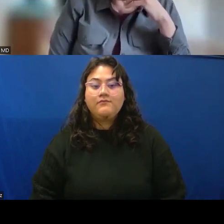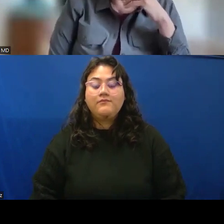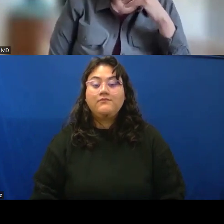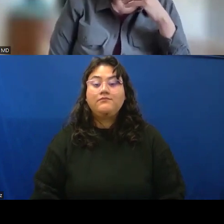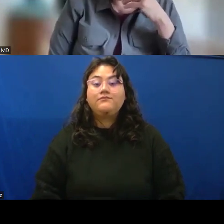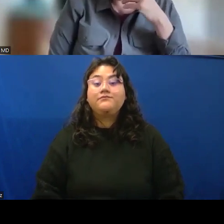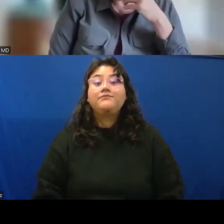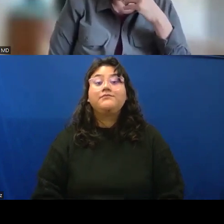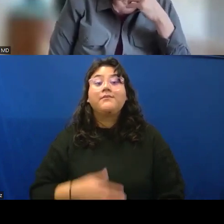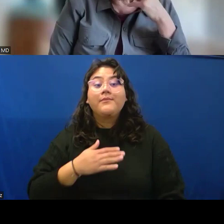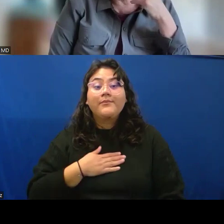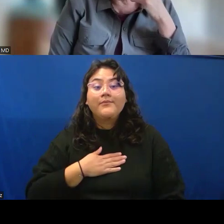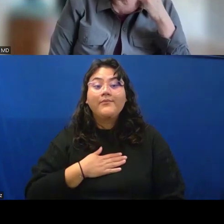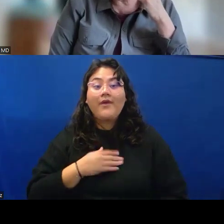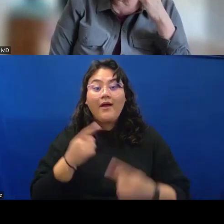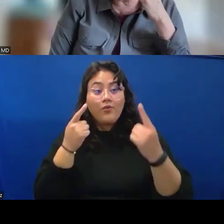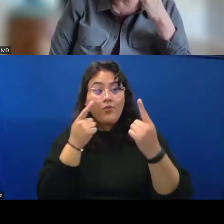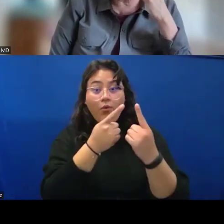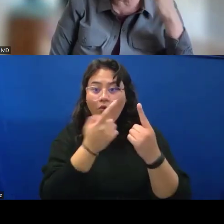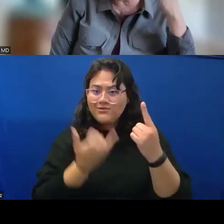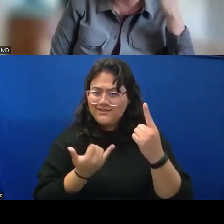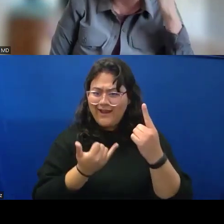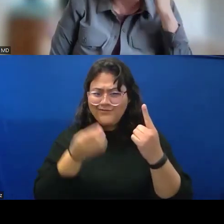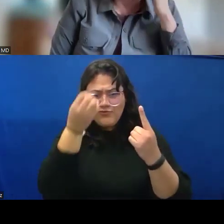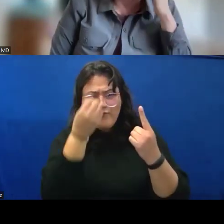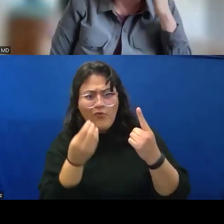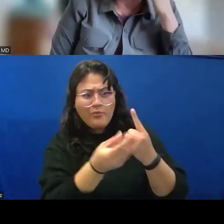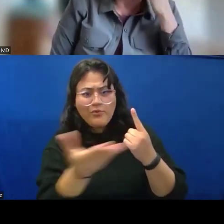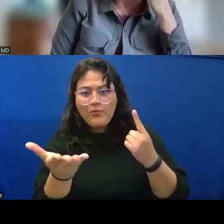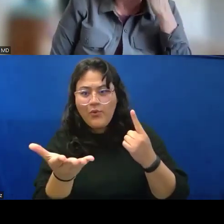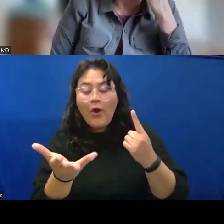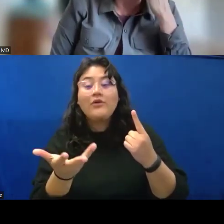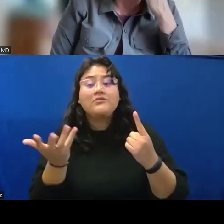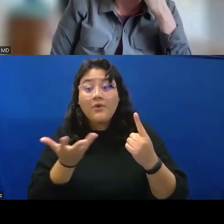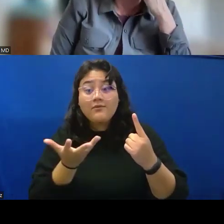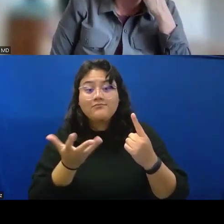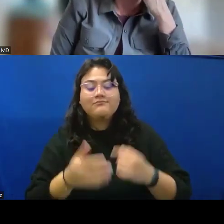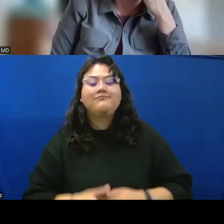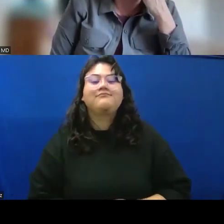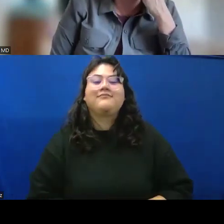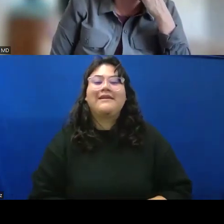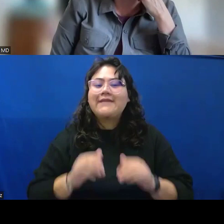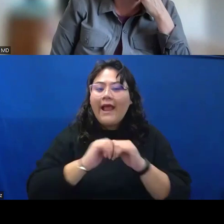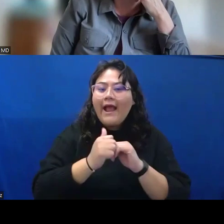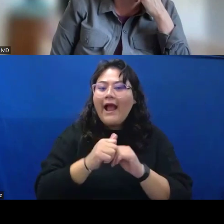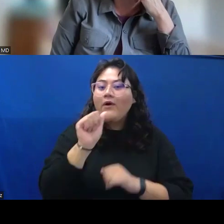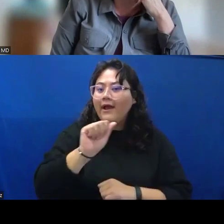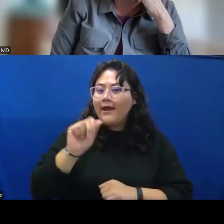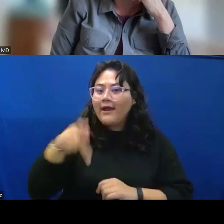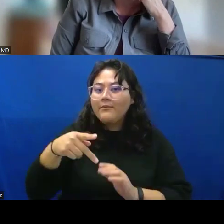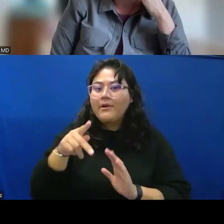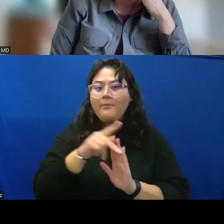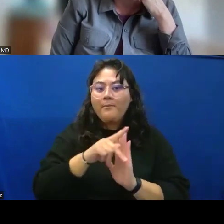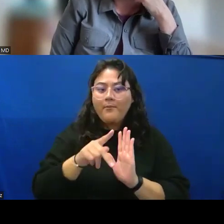So my objectives for you today are that you'll become familiar with what the AAP is and how the AAP policy is